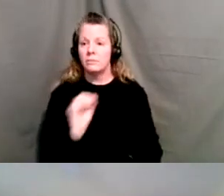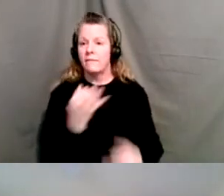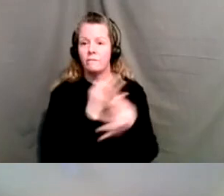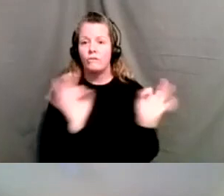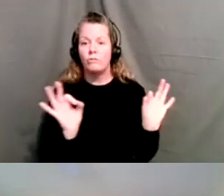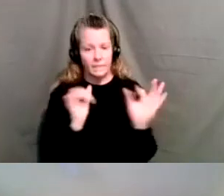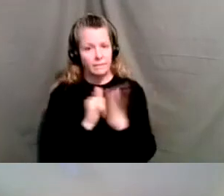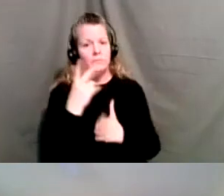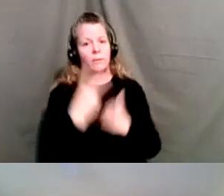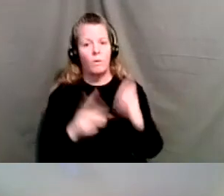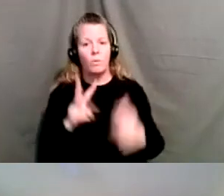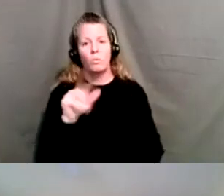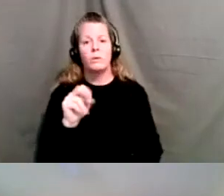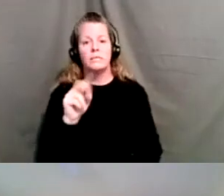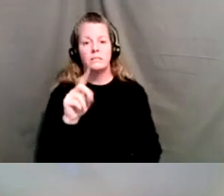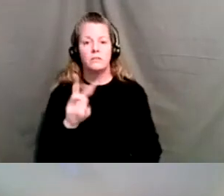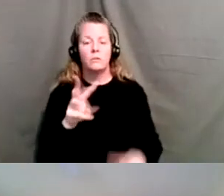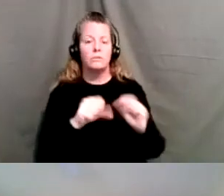readers that you can use.